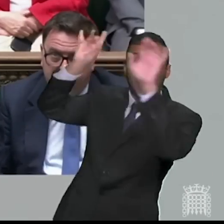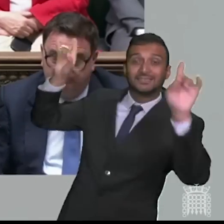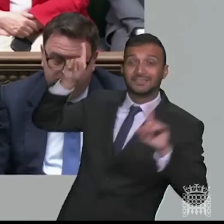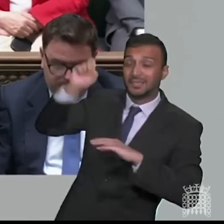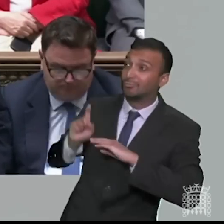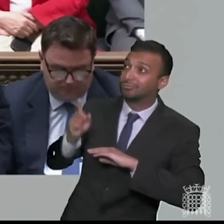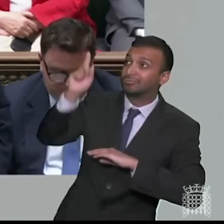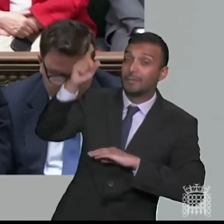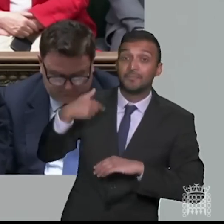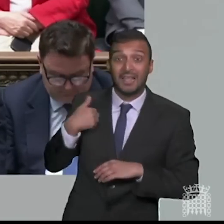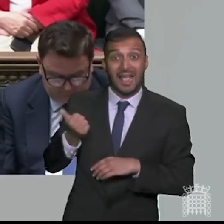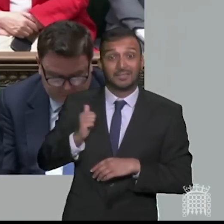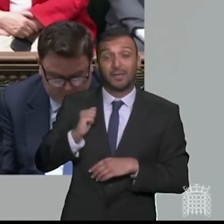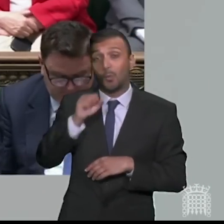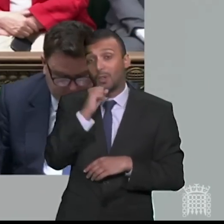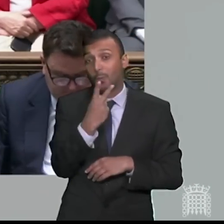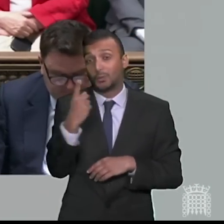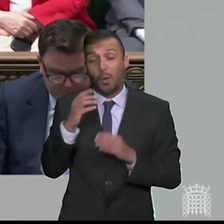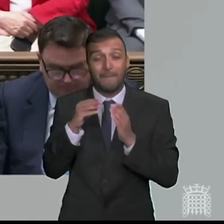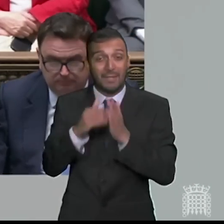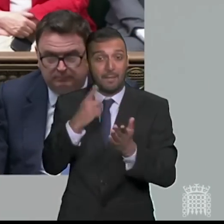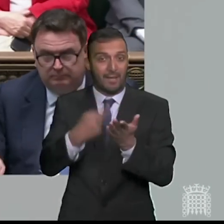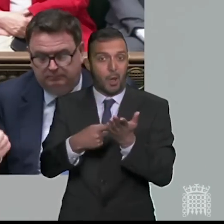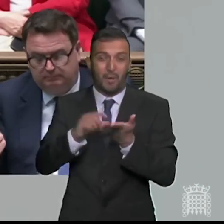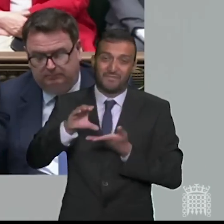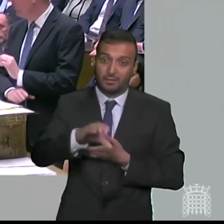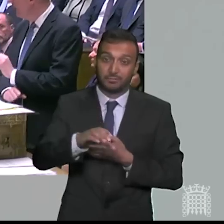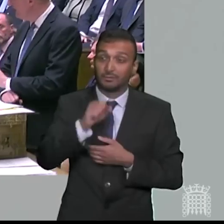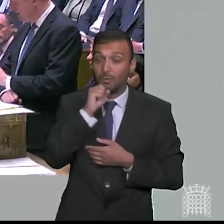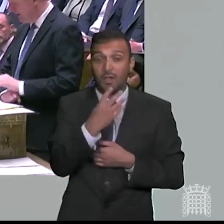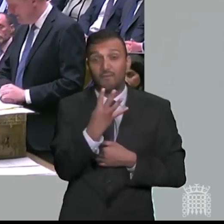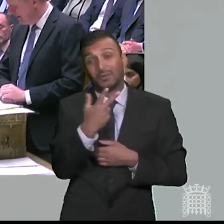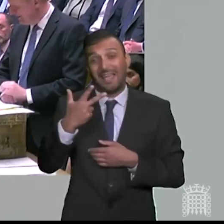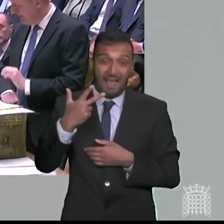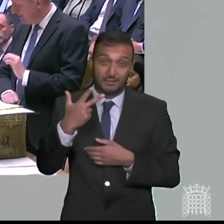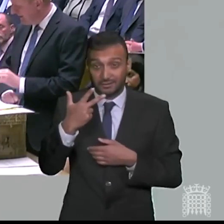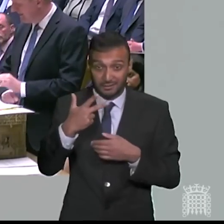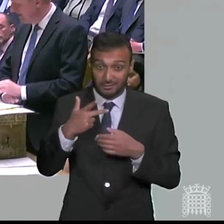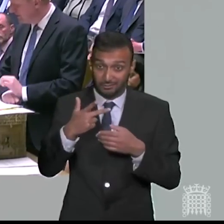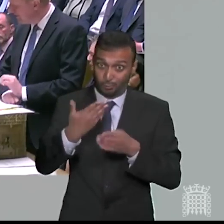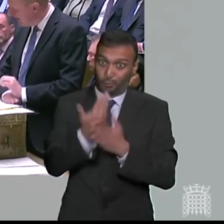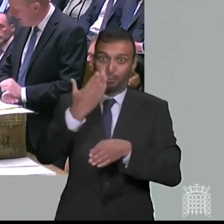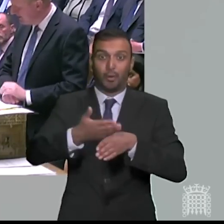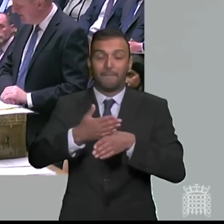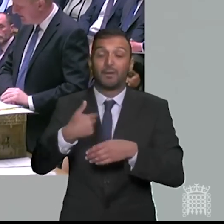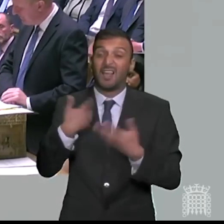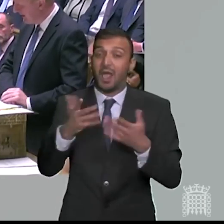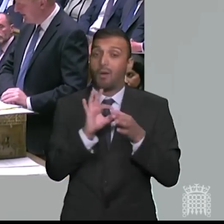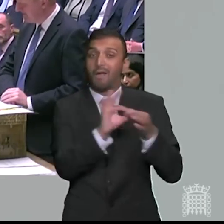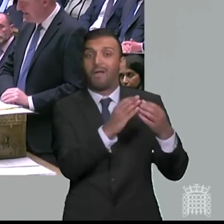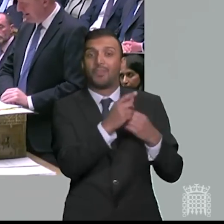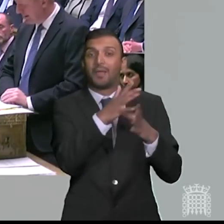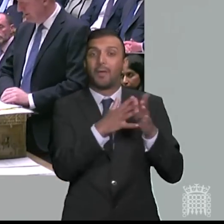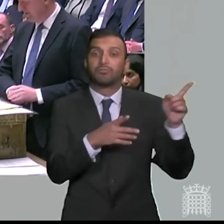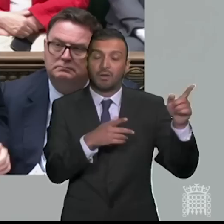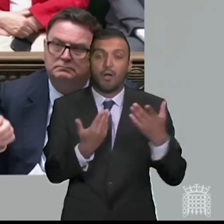of investment, creating 40 jobs, and we are working with the United States, particularly through the Technology